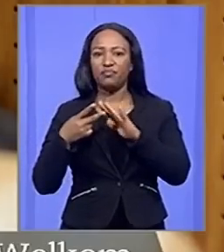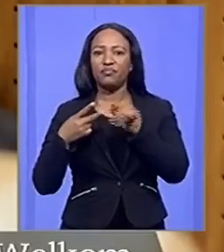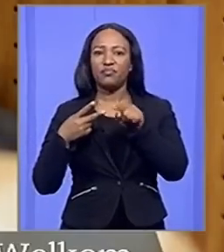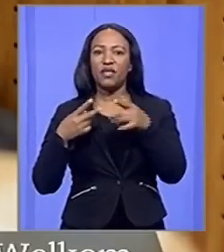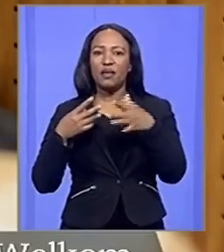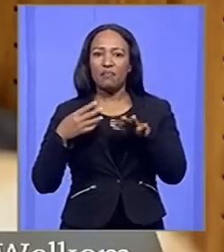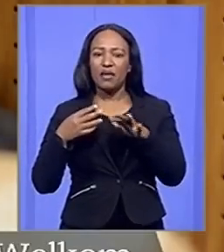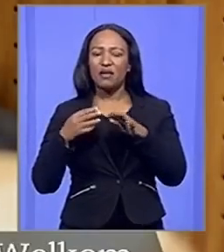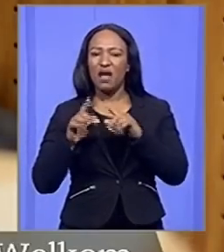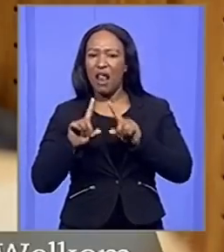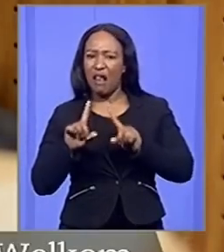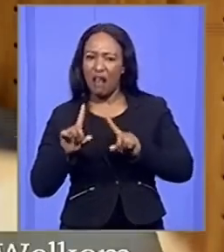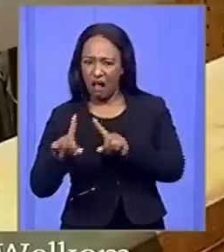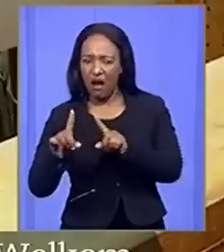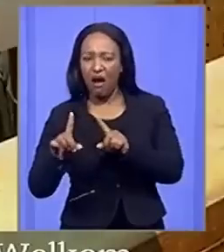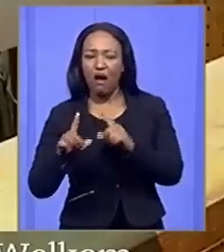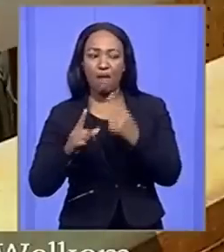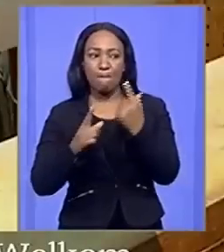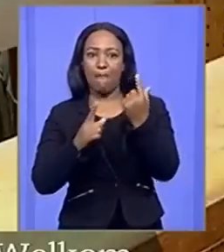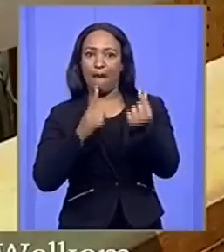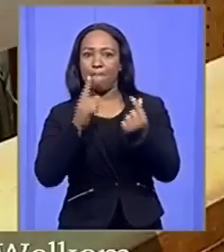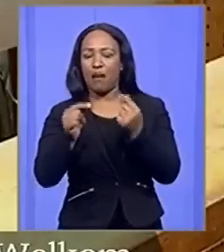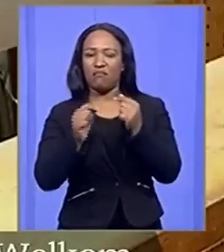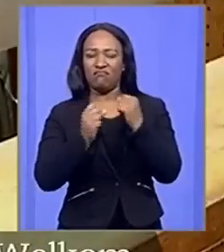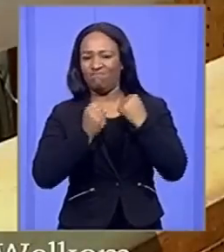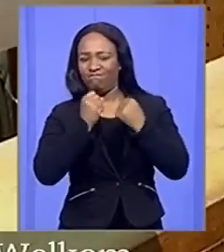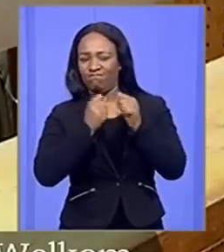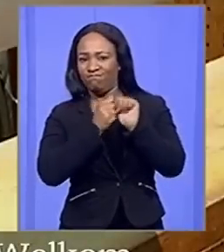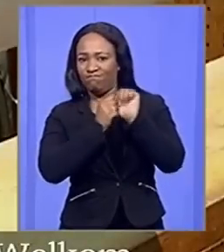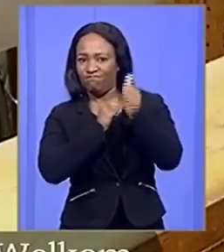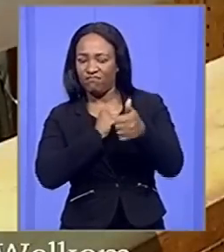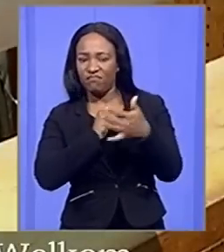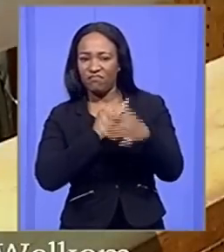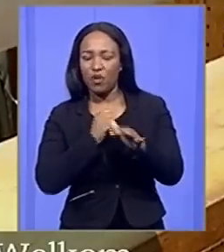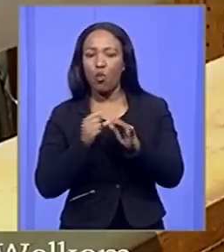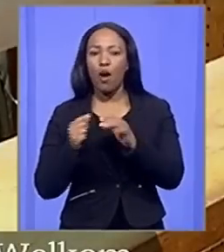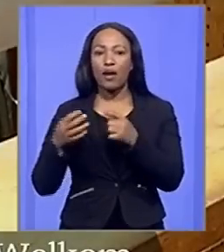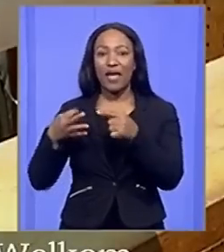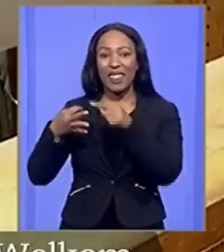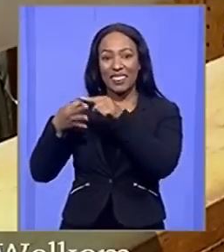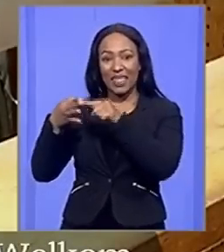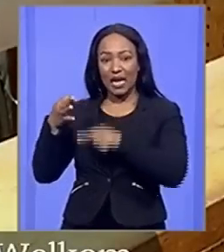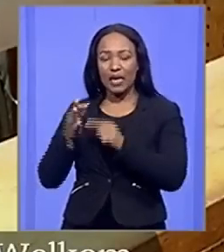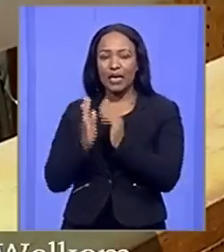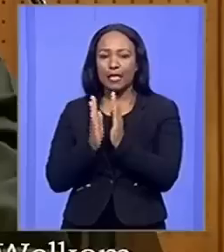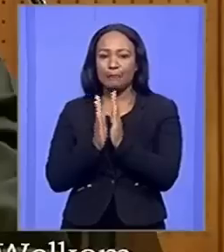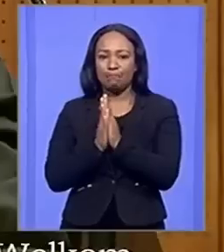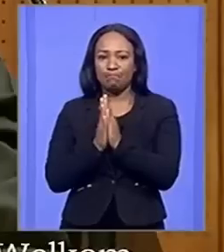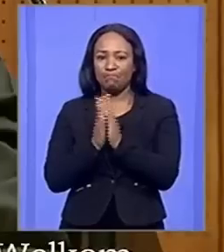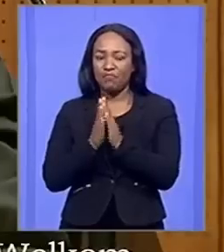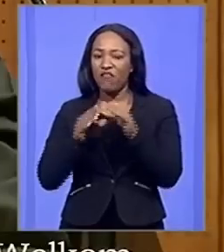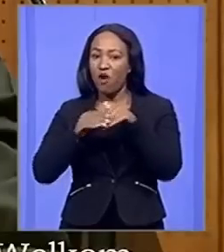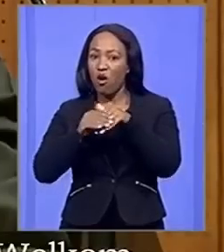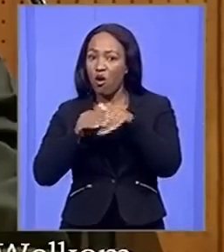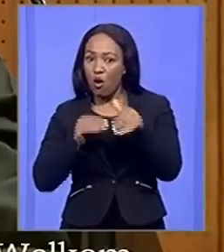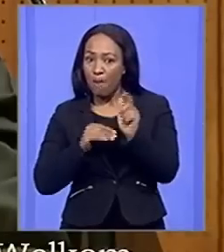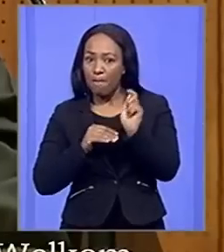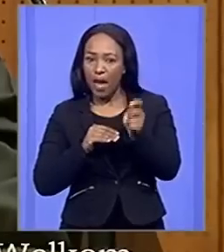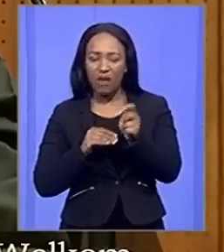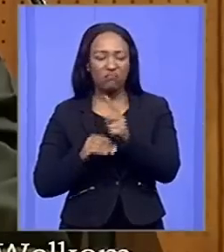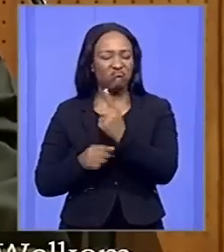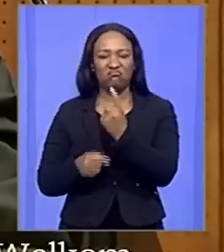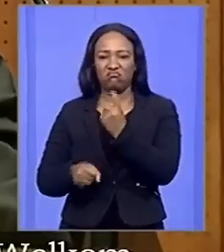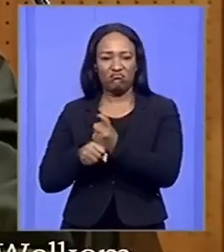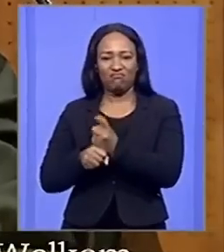ba kitima ba tšhaba. Mmušo o ile wa ganetšana le kgopelo ya beile ya boraro bjo ka la gore ba sa ya go kgonthišiša mafelo a